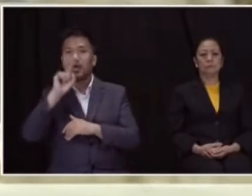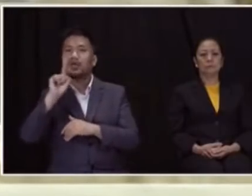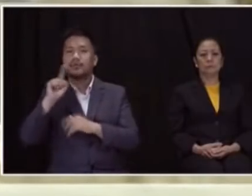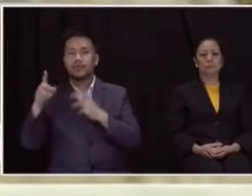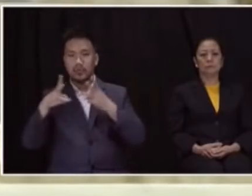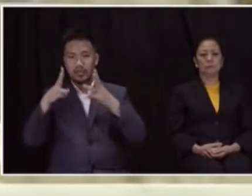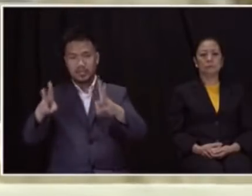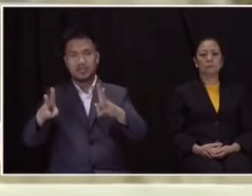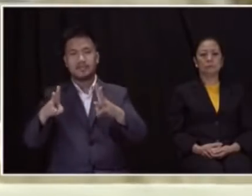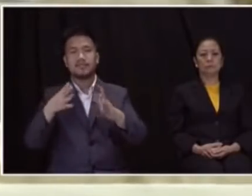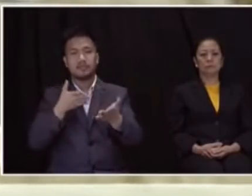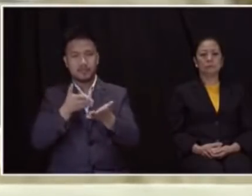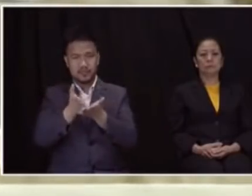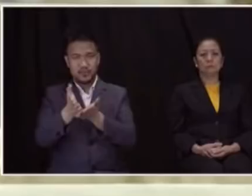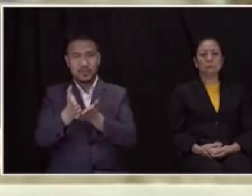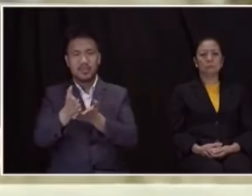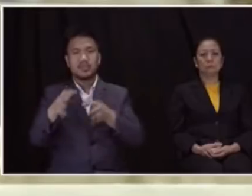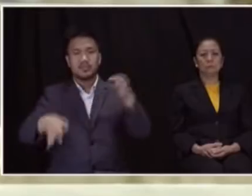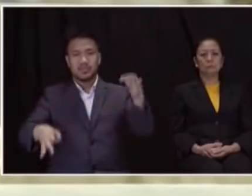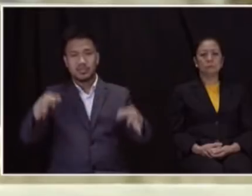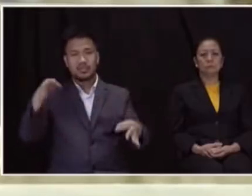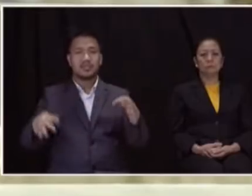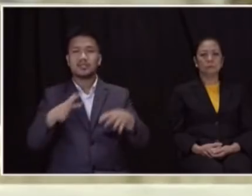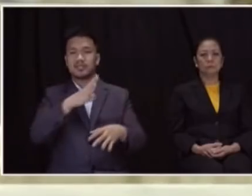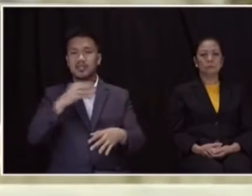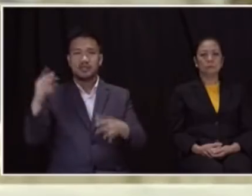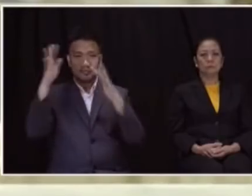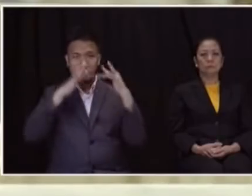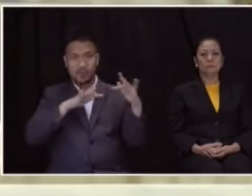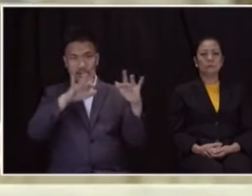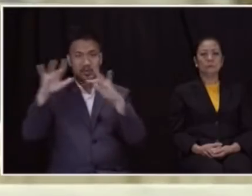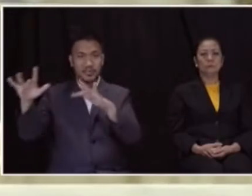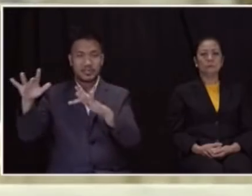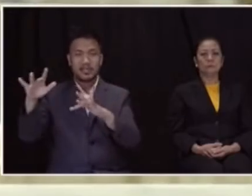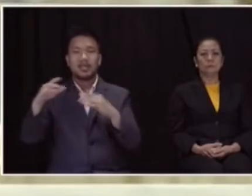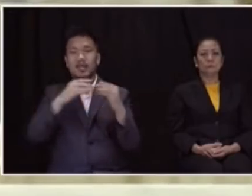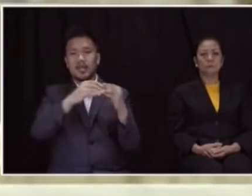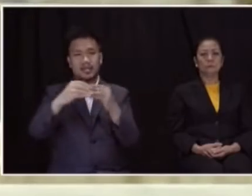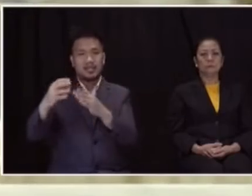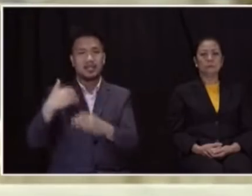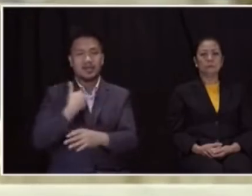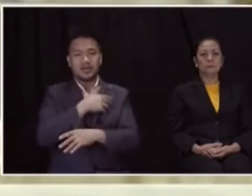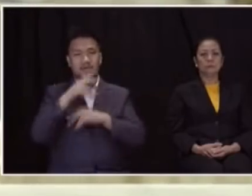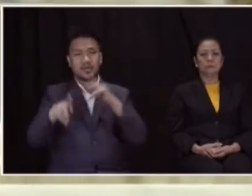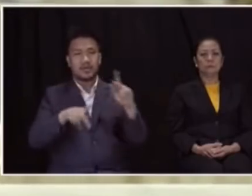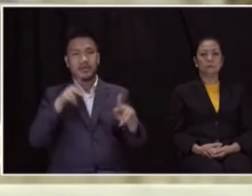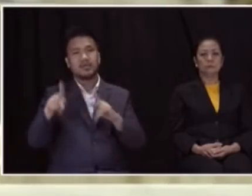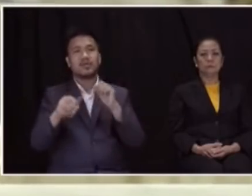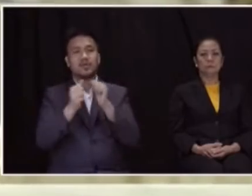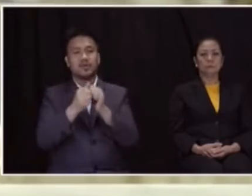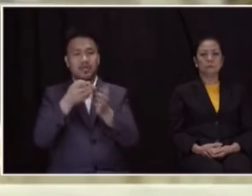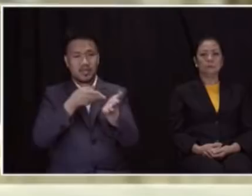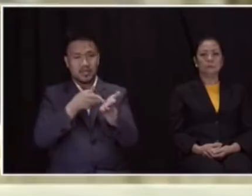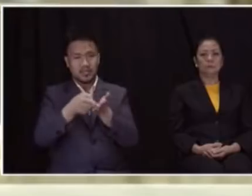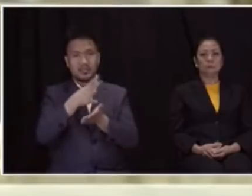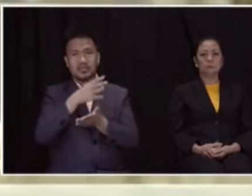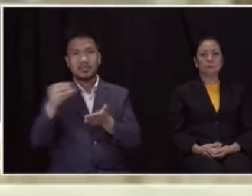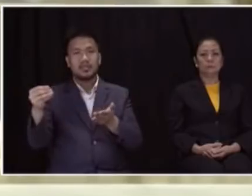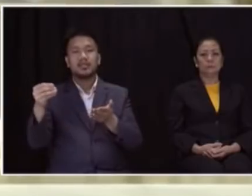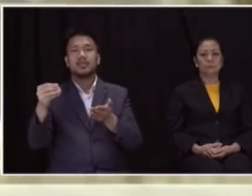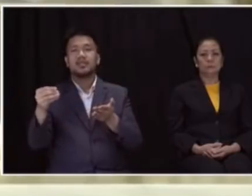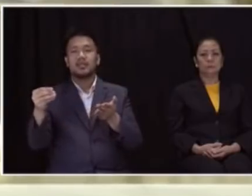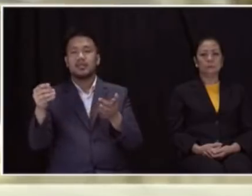of righteousness, justice, and mercy, and lead our people with honesty and